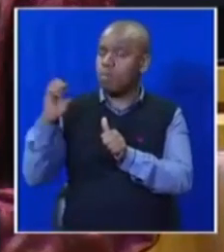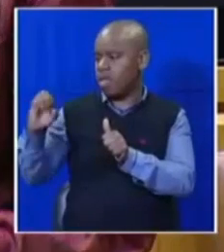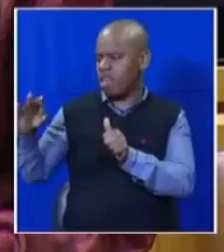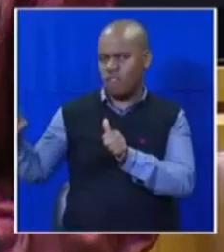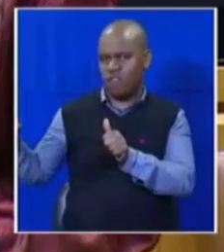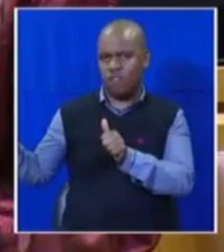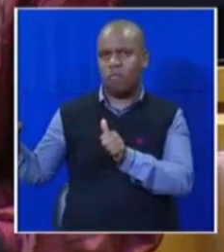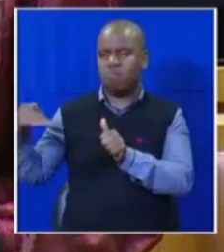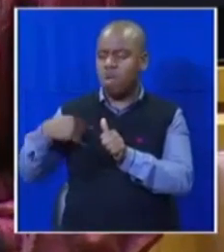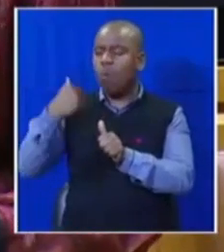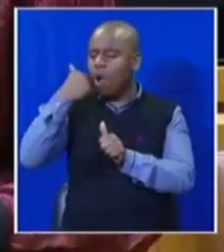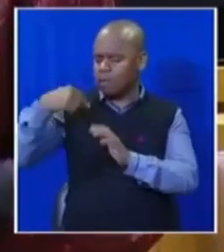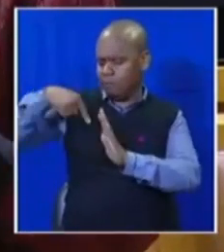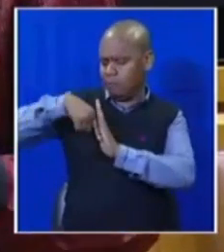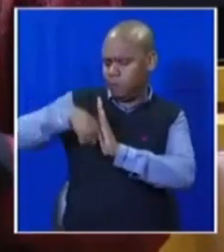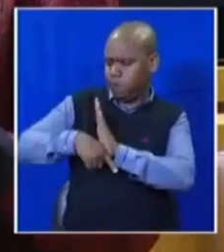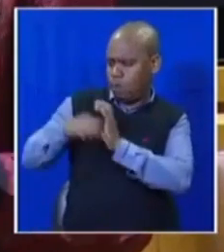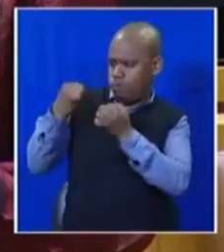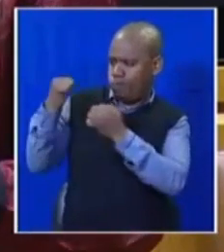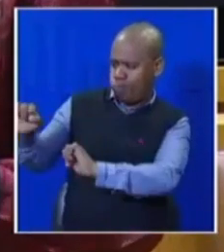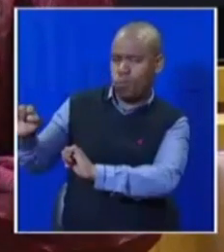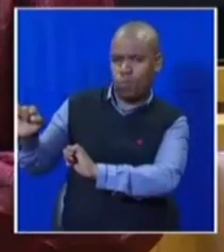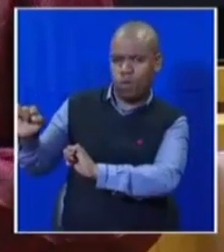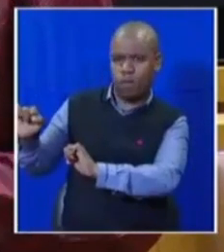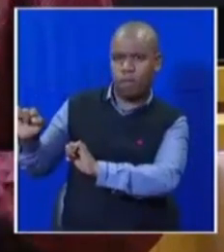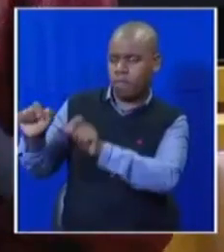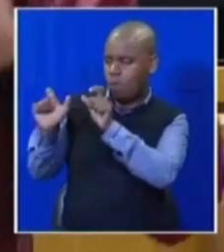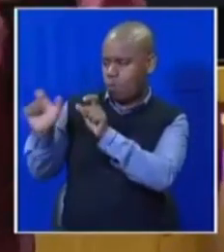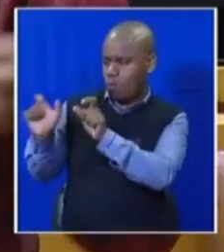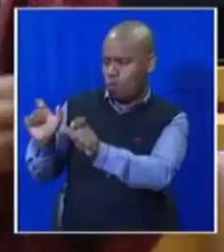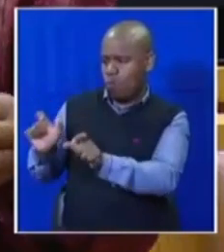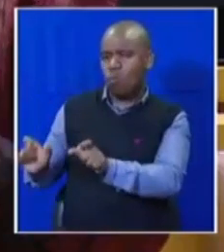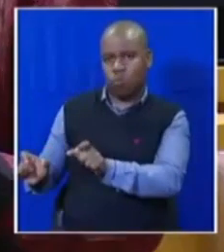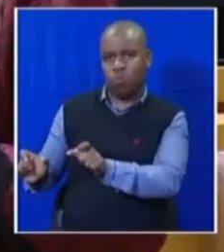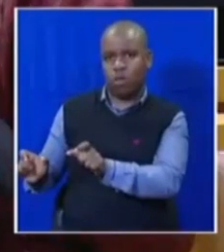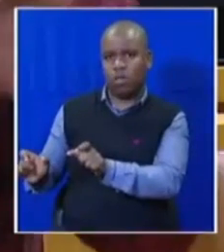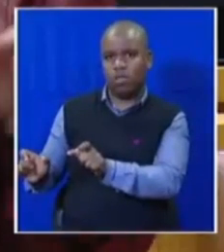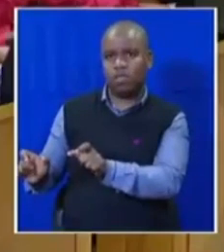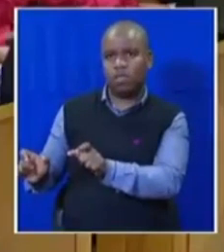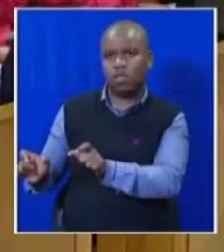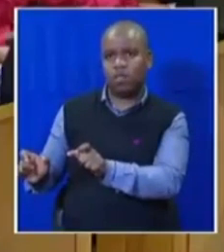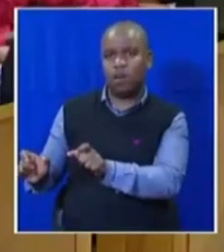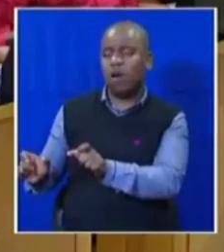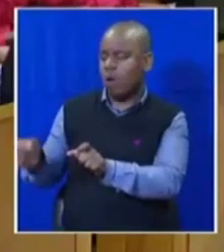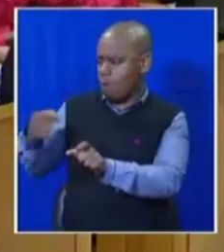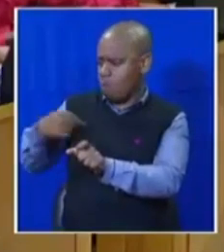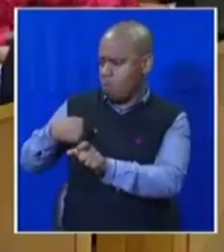deepest objection to the use of words that do not belong in this House or any other